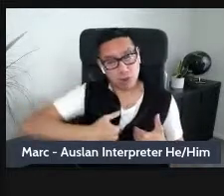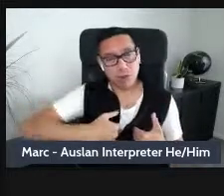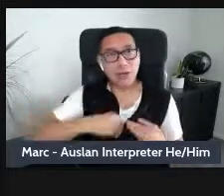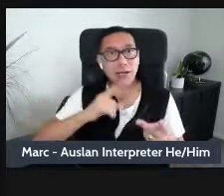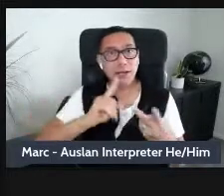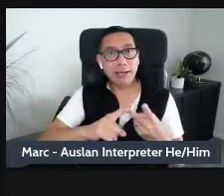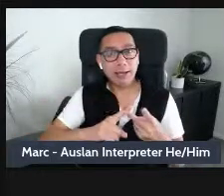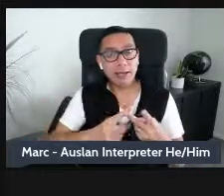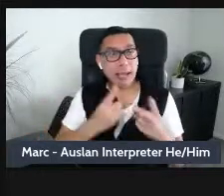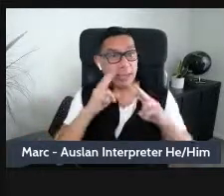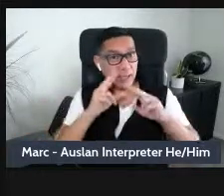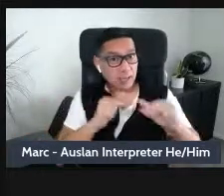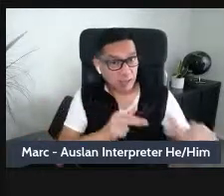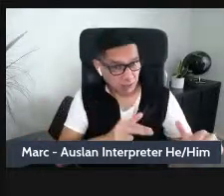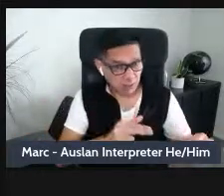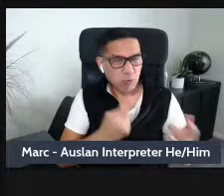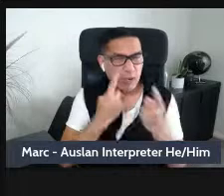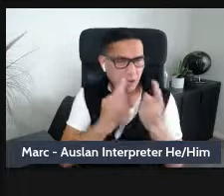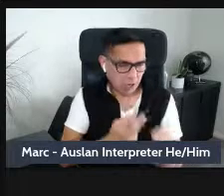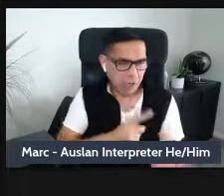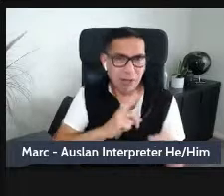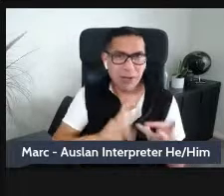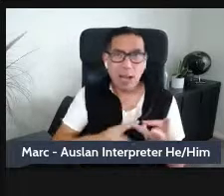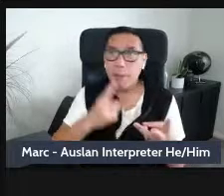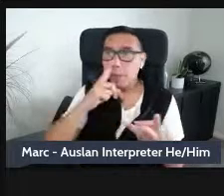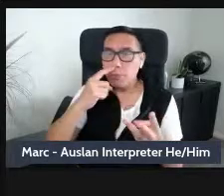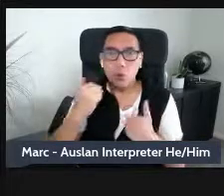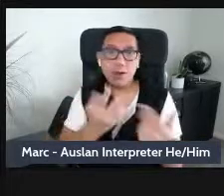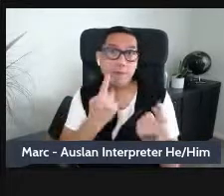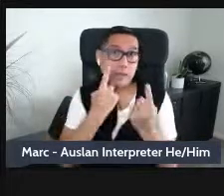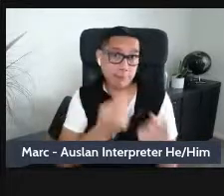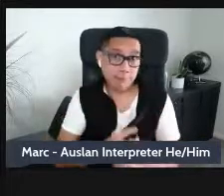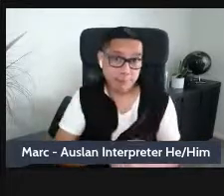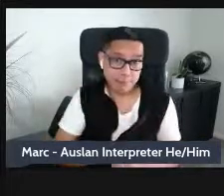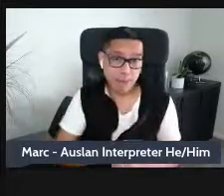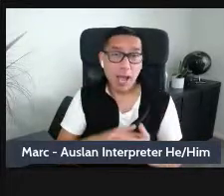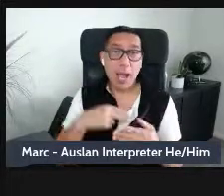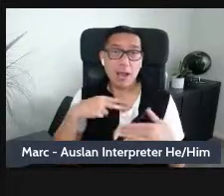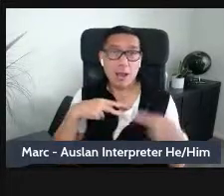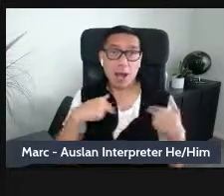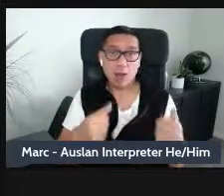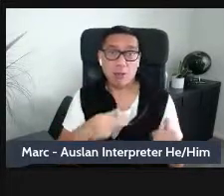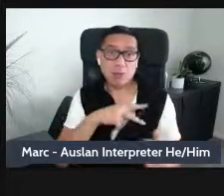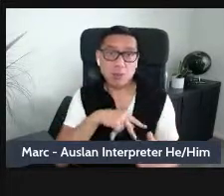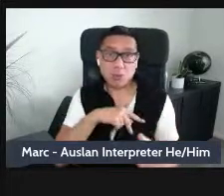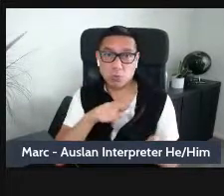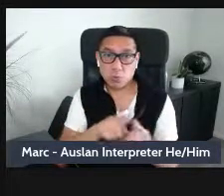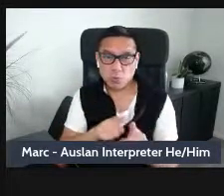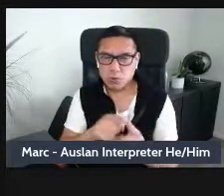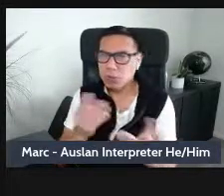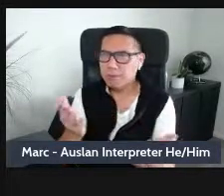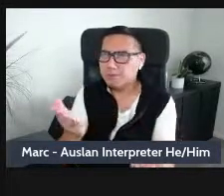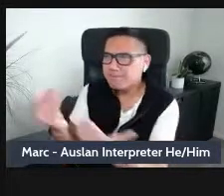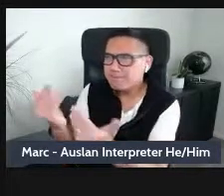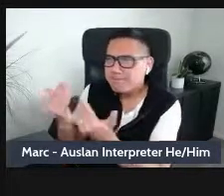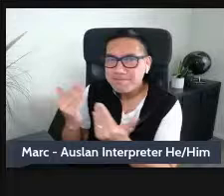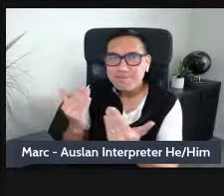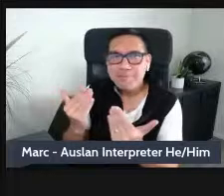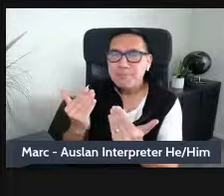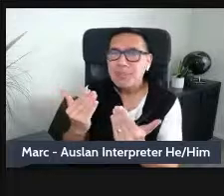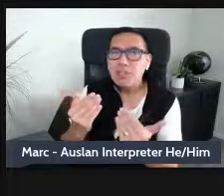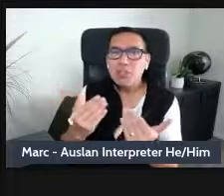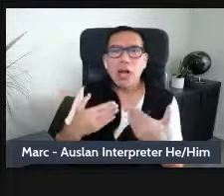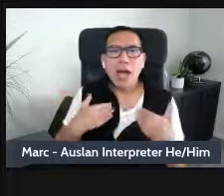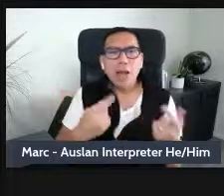we involved them from the beginning to put this together. So we had some healthcare